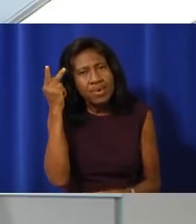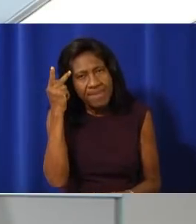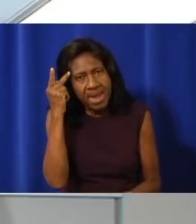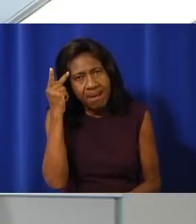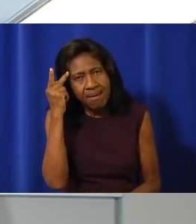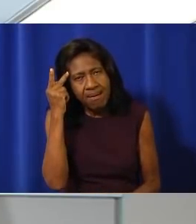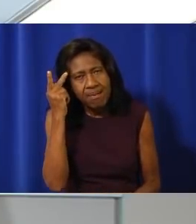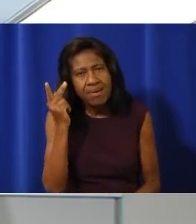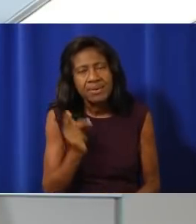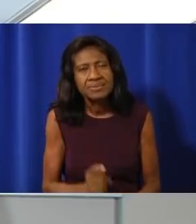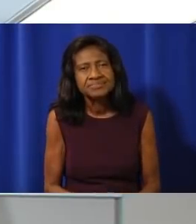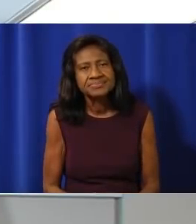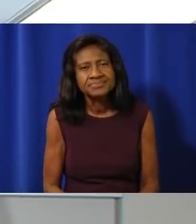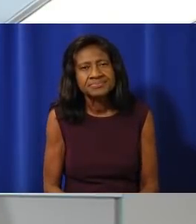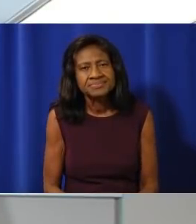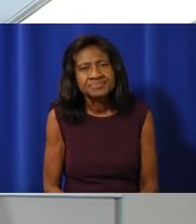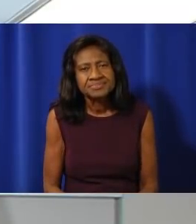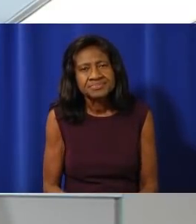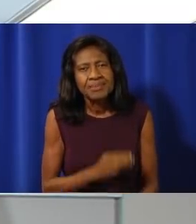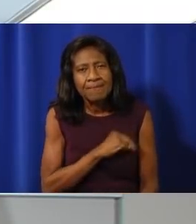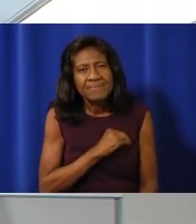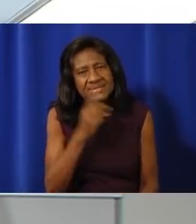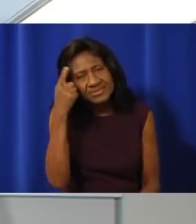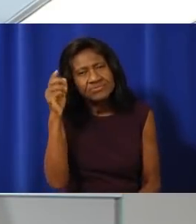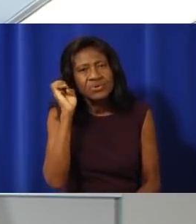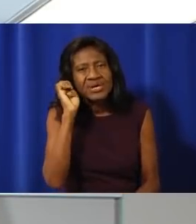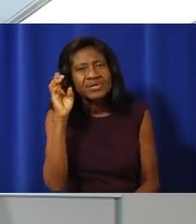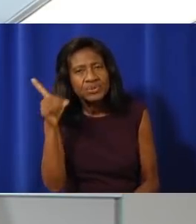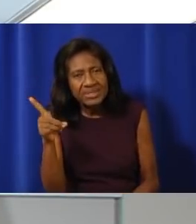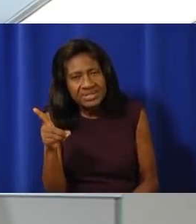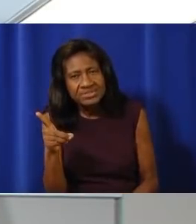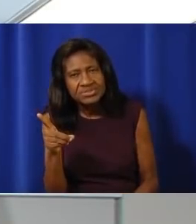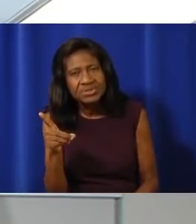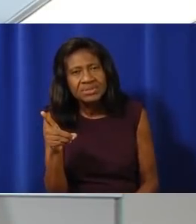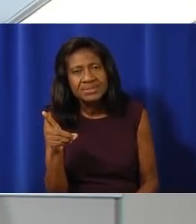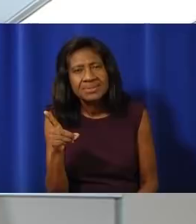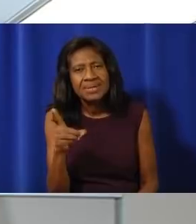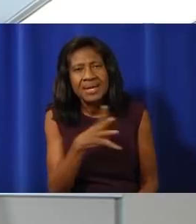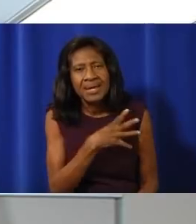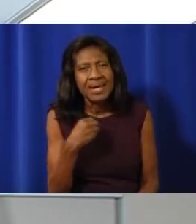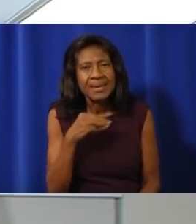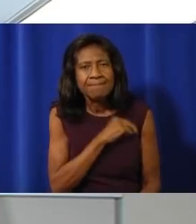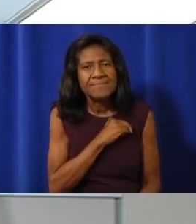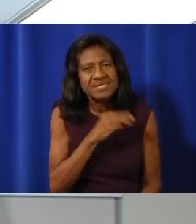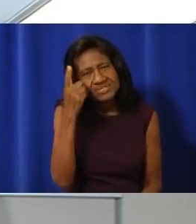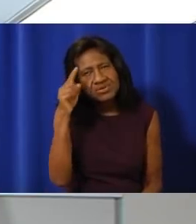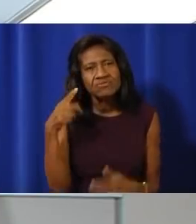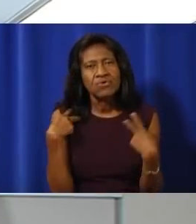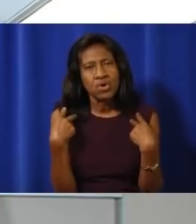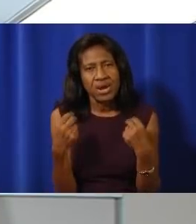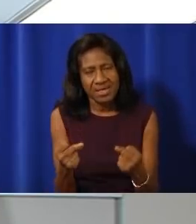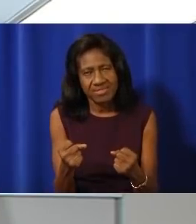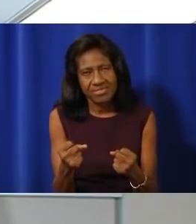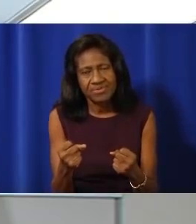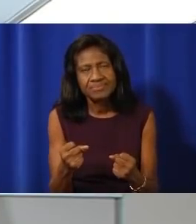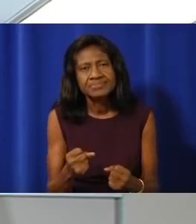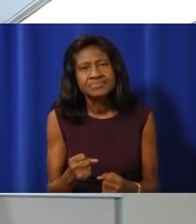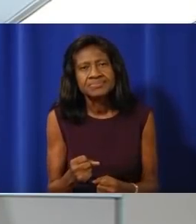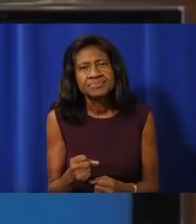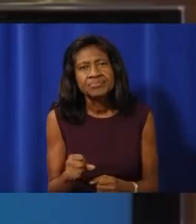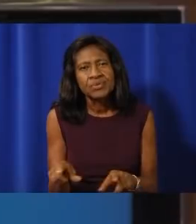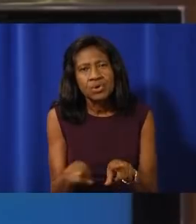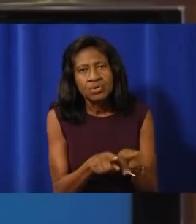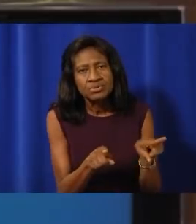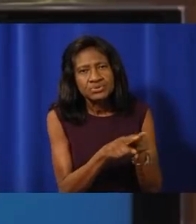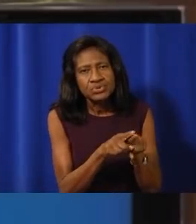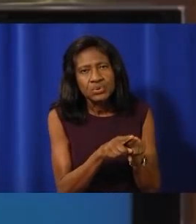Honorable Wayne Panton, Minister for Education, the Honorable Juliana O'Connor Connolly, and Minister for Health, the Honorable Sabrina Turner. Also